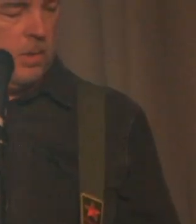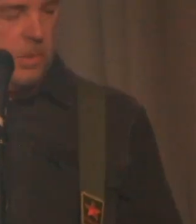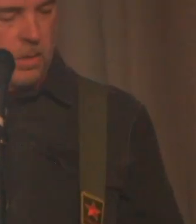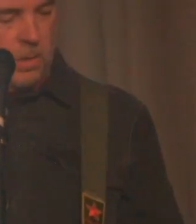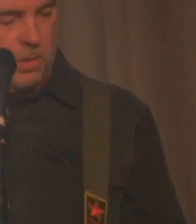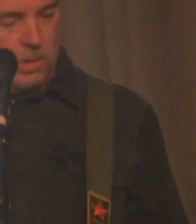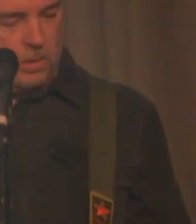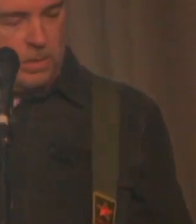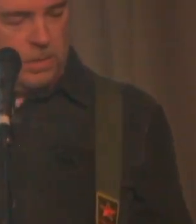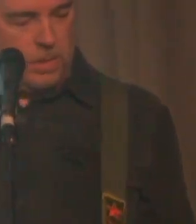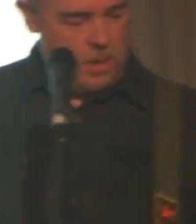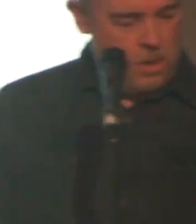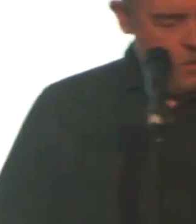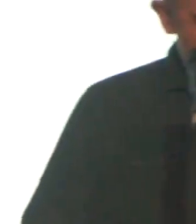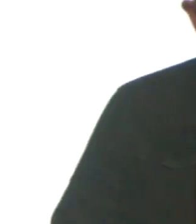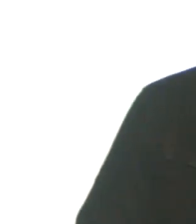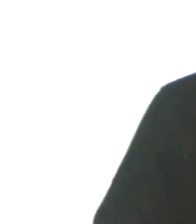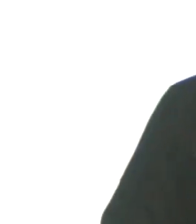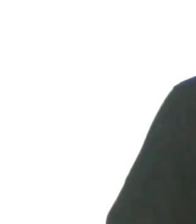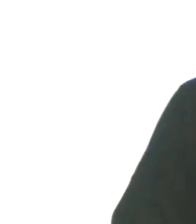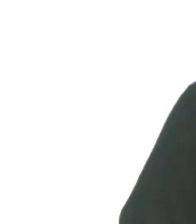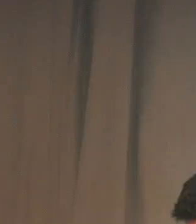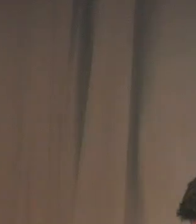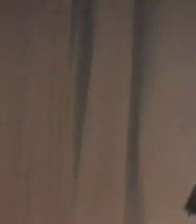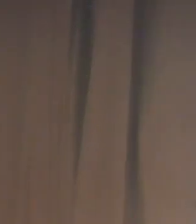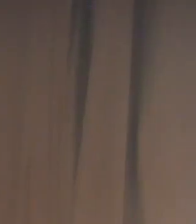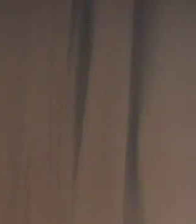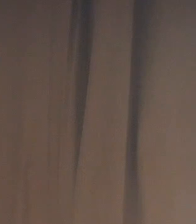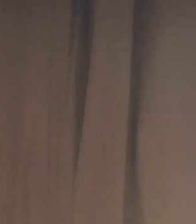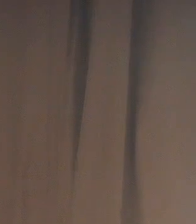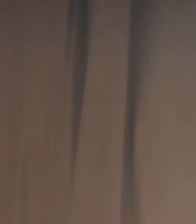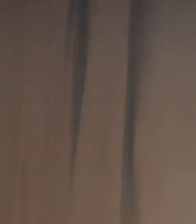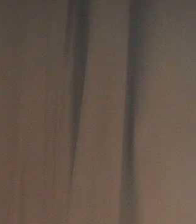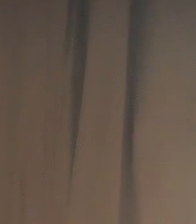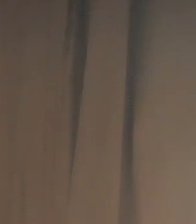are worthy of all